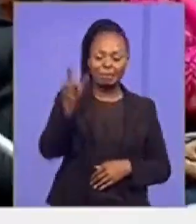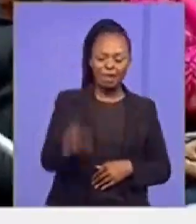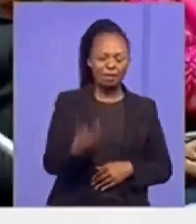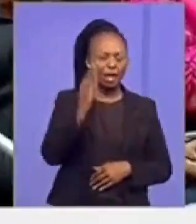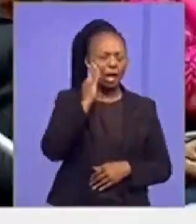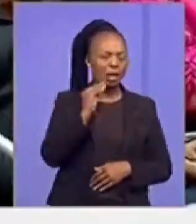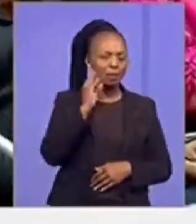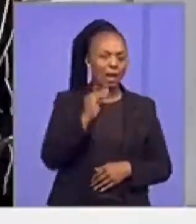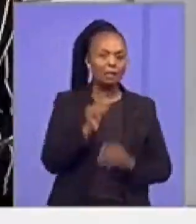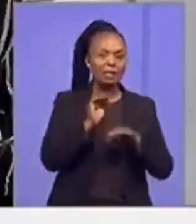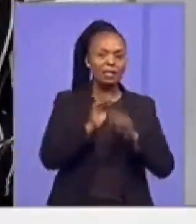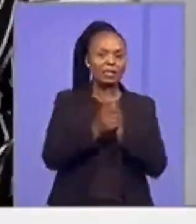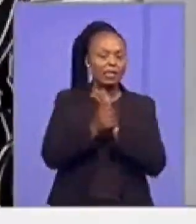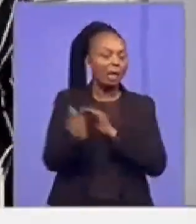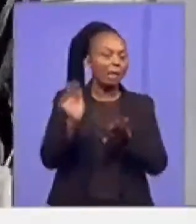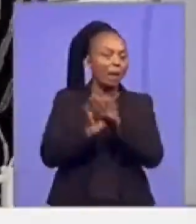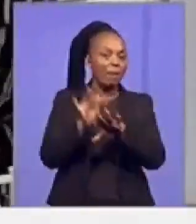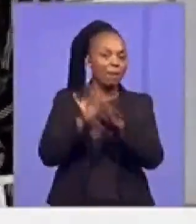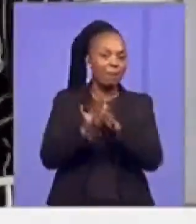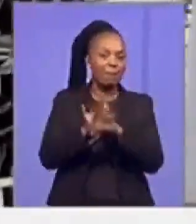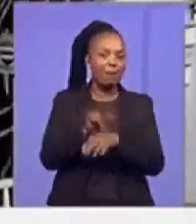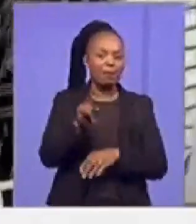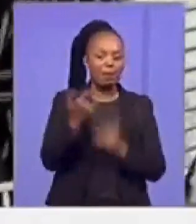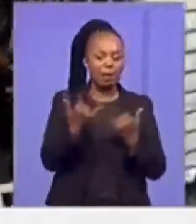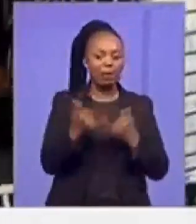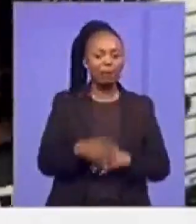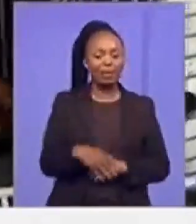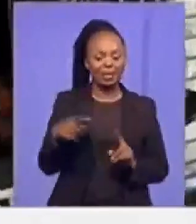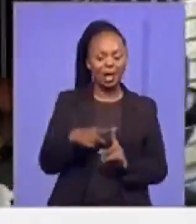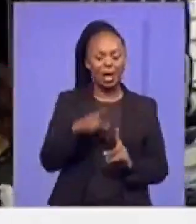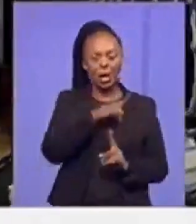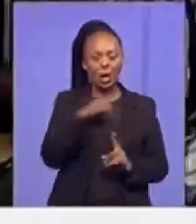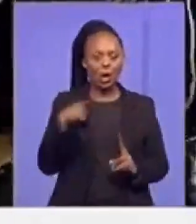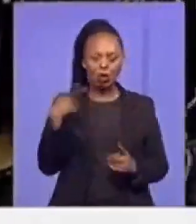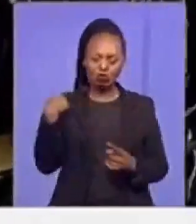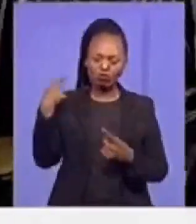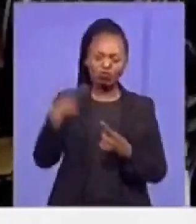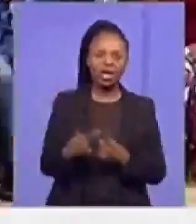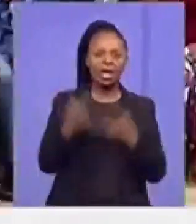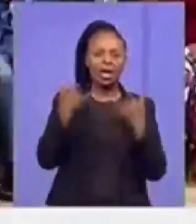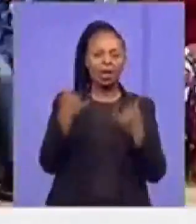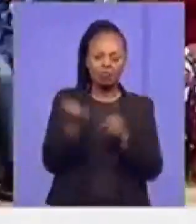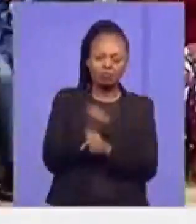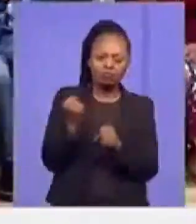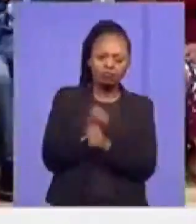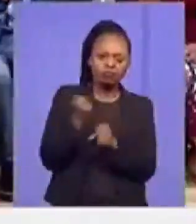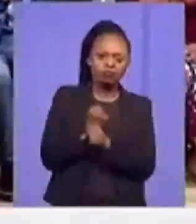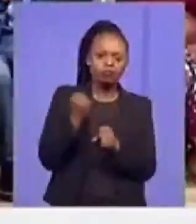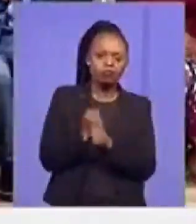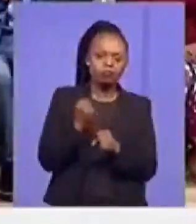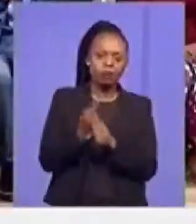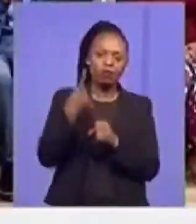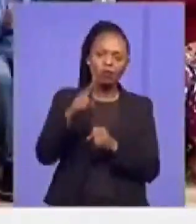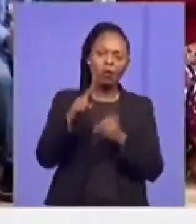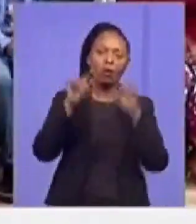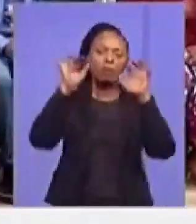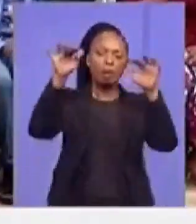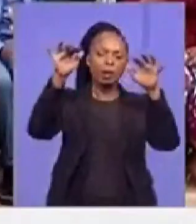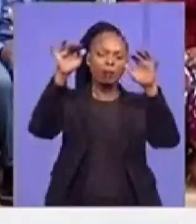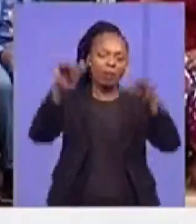boiphihlelo haholo ka hona ka lebaka leo la hore o bile le nako e telele a sebetsa e le ena sebeletsang setjhaba e le